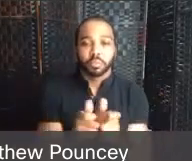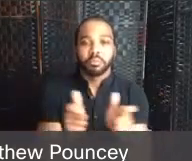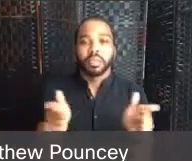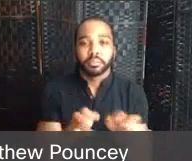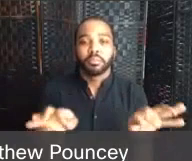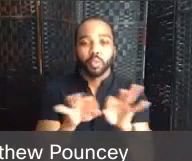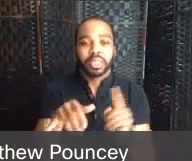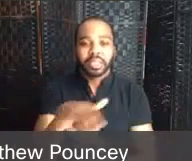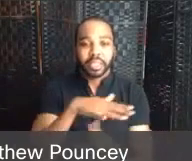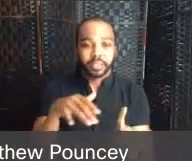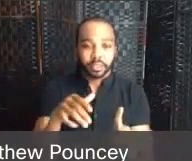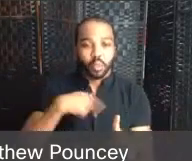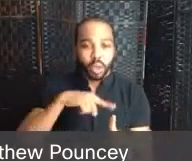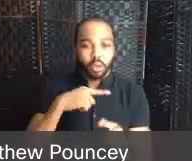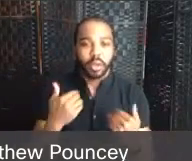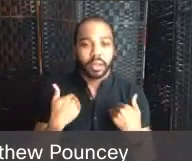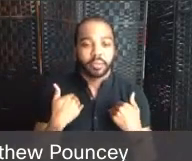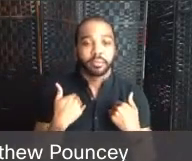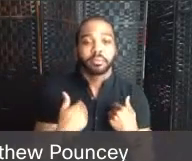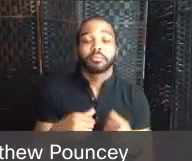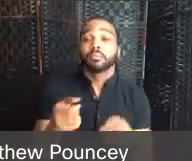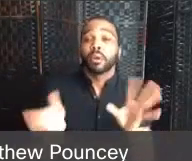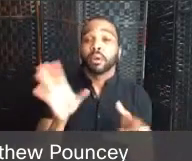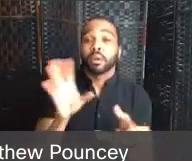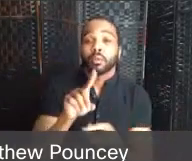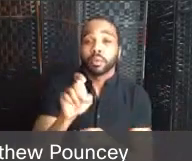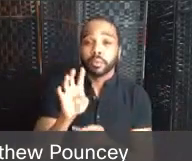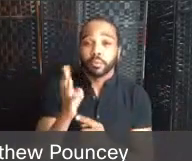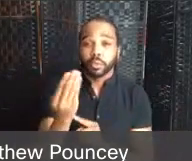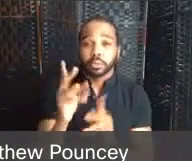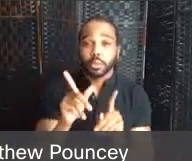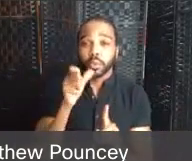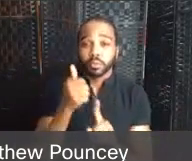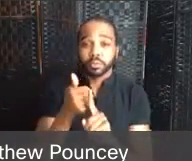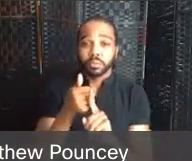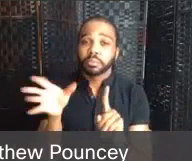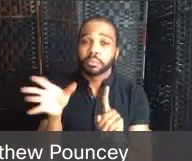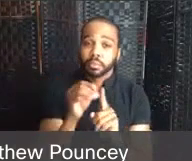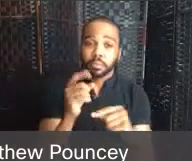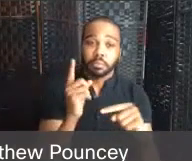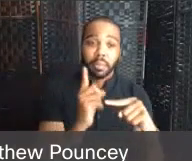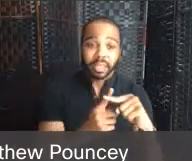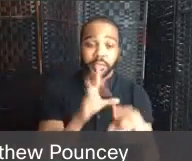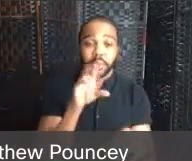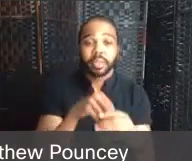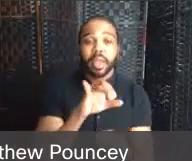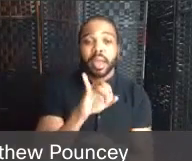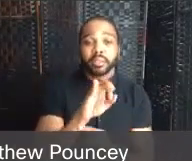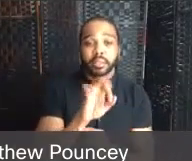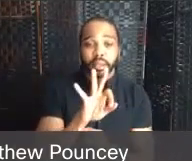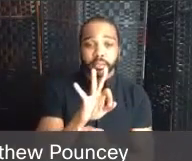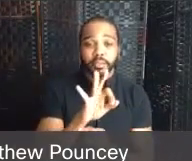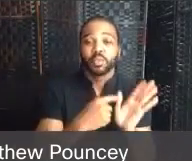have, of the 114 people who've tested positive in ICFs, this